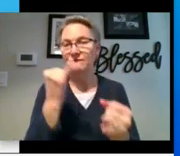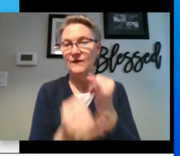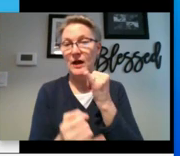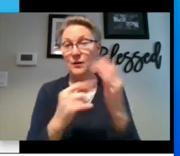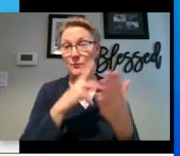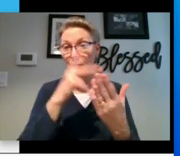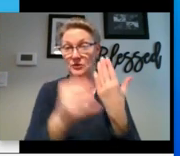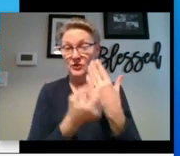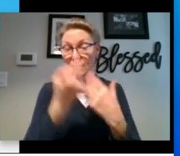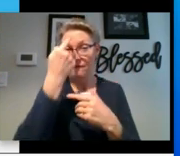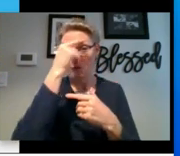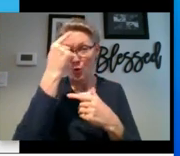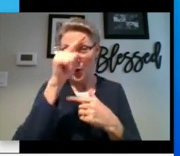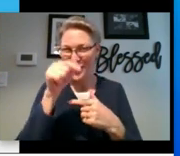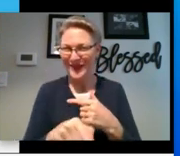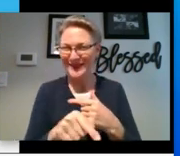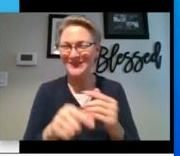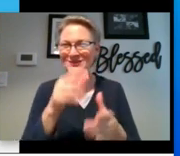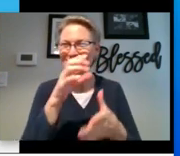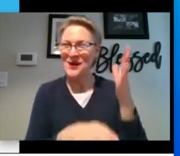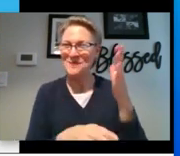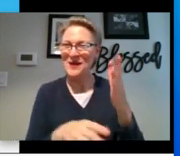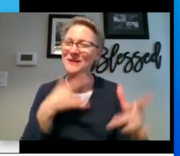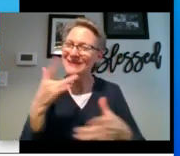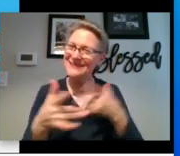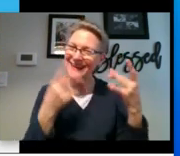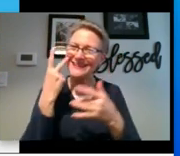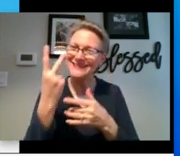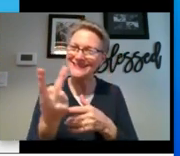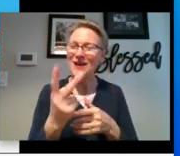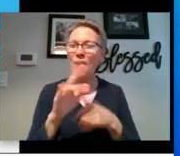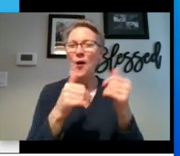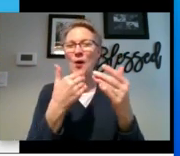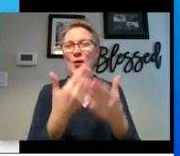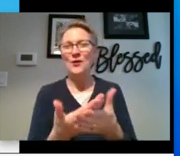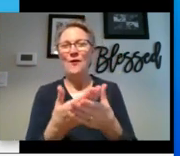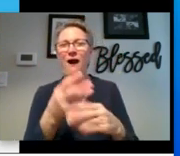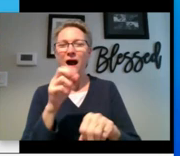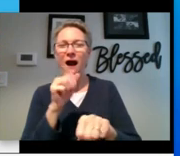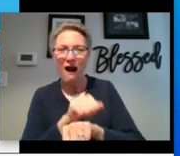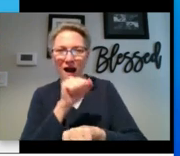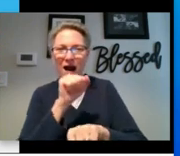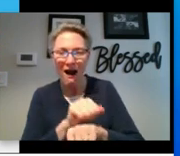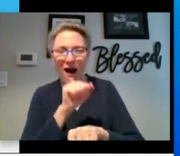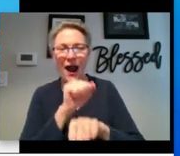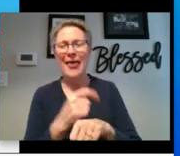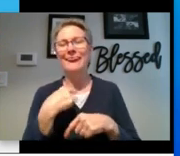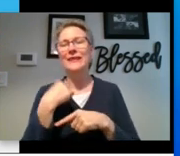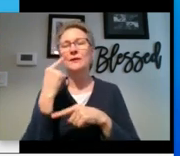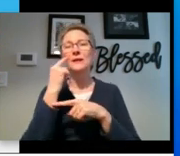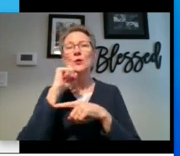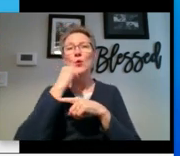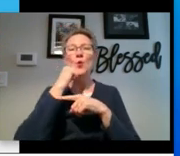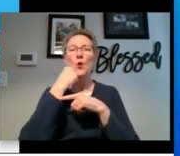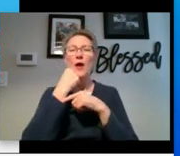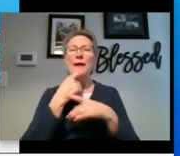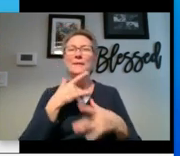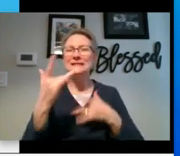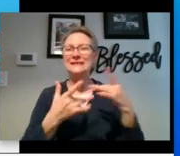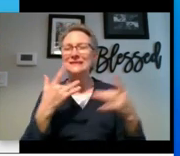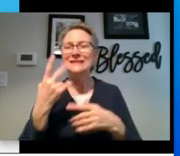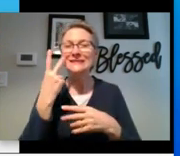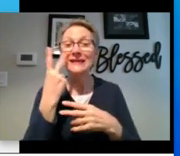and feedback. I'm really excited to see all of your hard work. I think this is going to be really cool, and I'm just